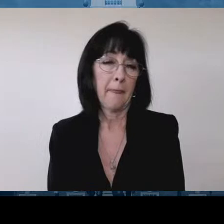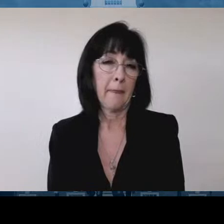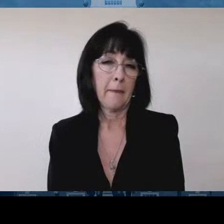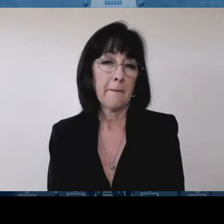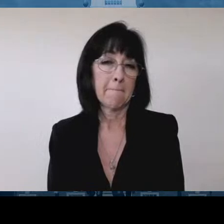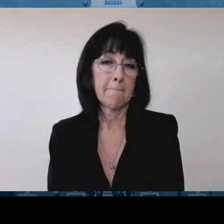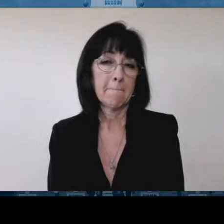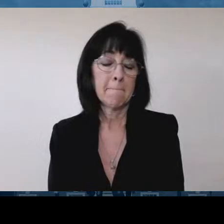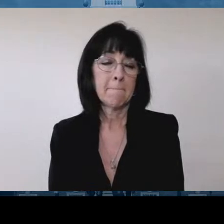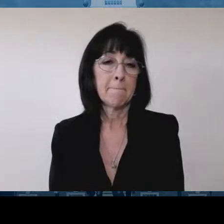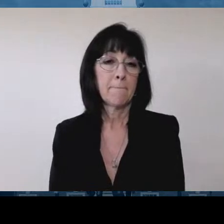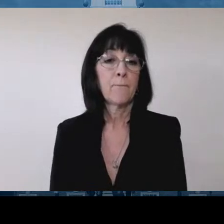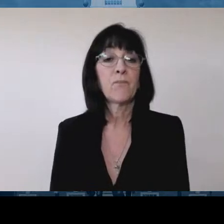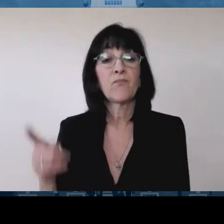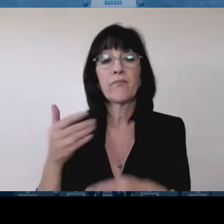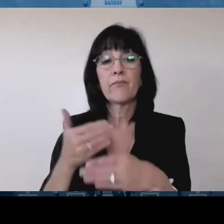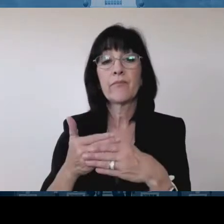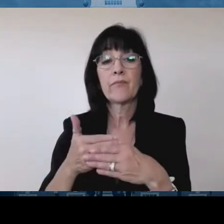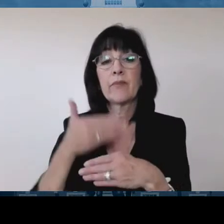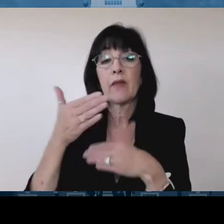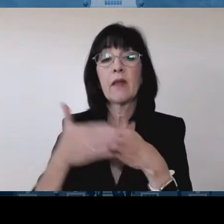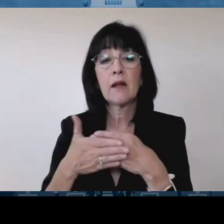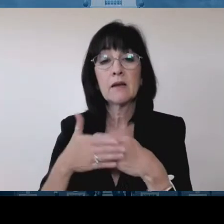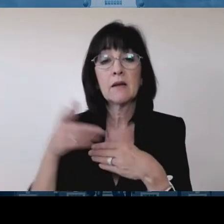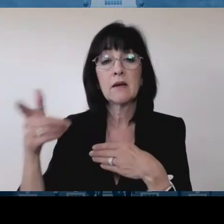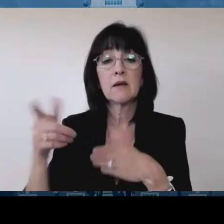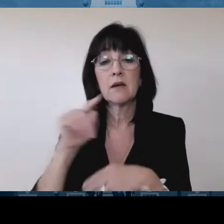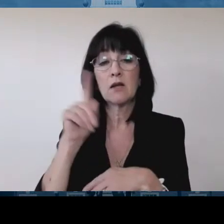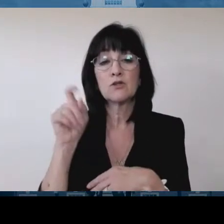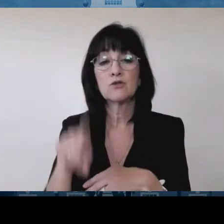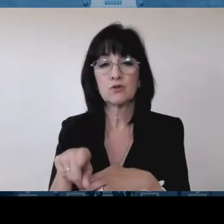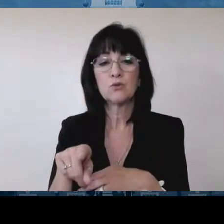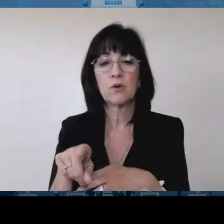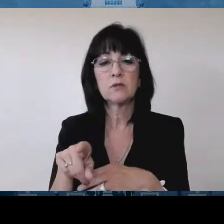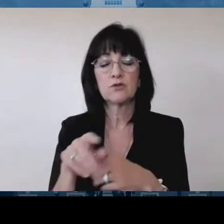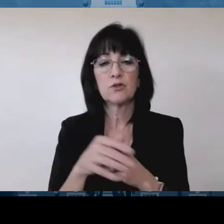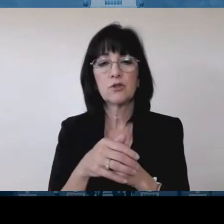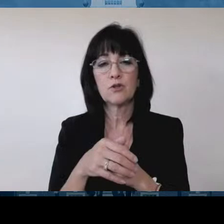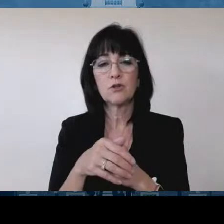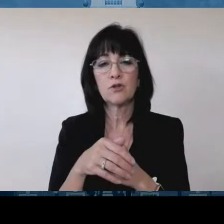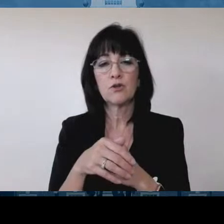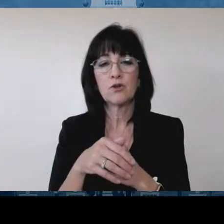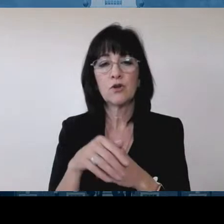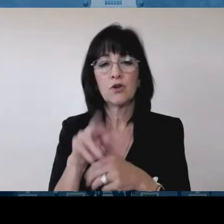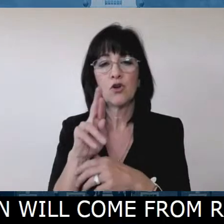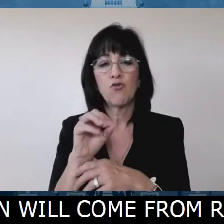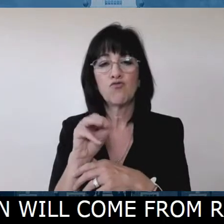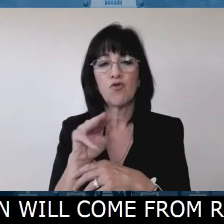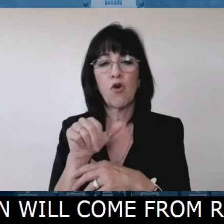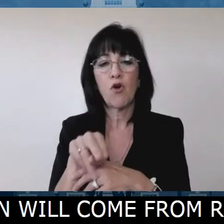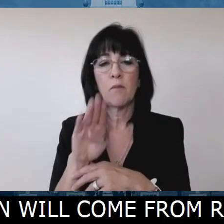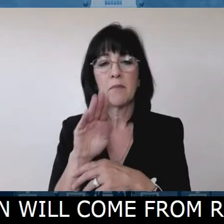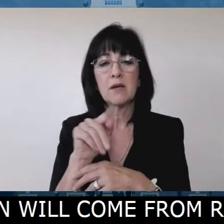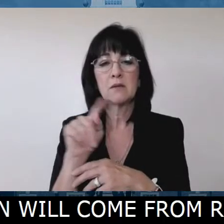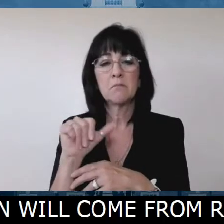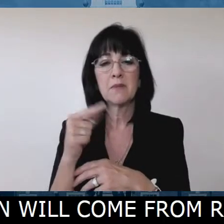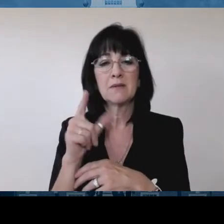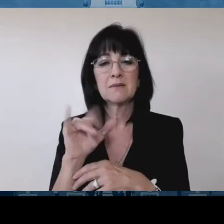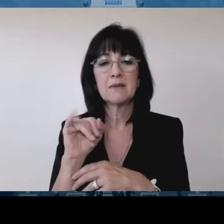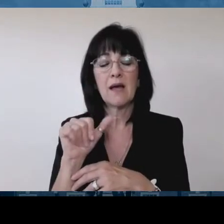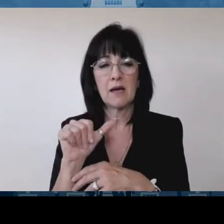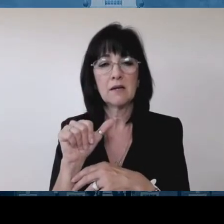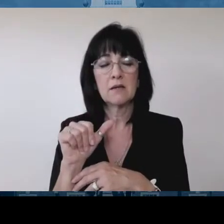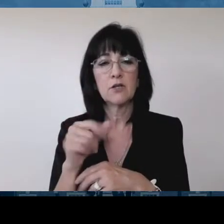Our next question will come from Roman Battaglia from Delaware Public Media. Hi there, Governor. I just have a